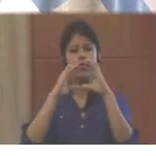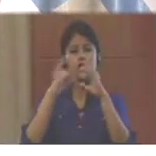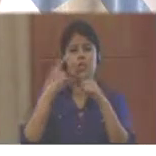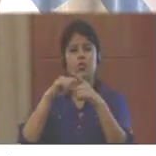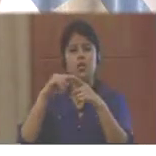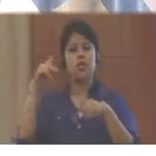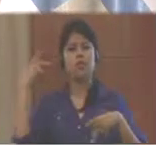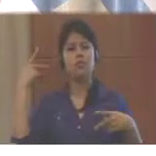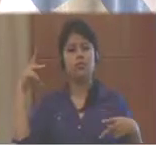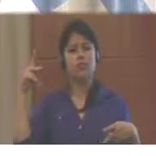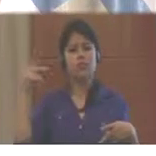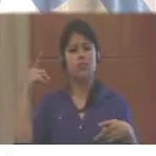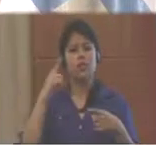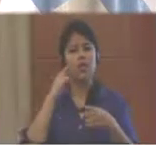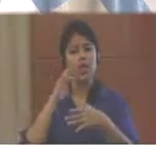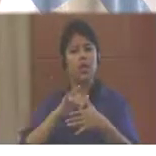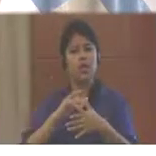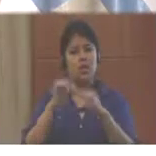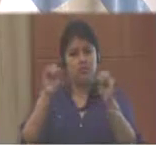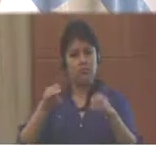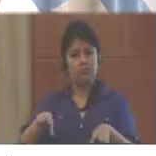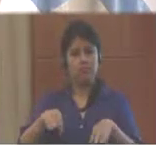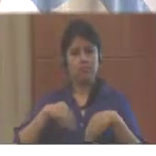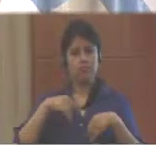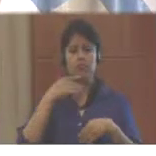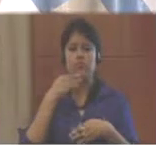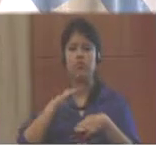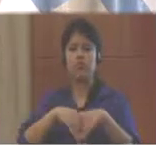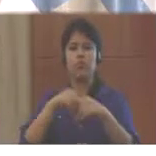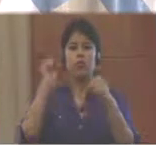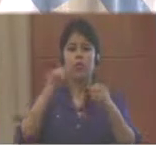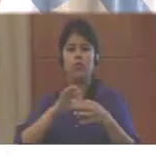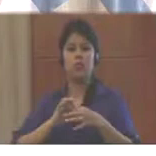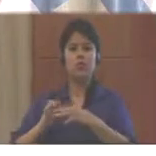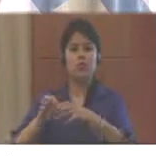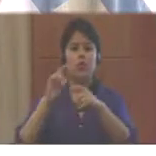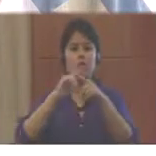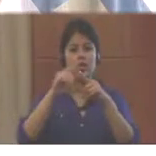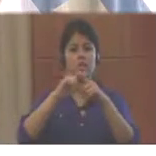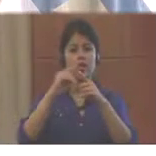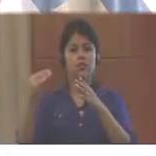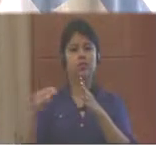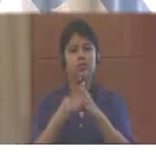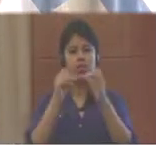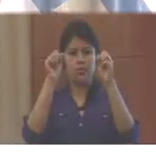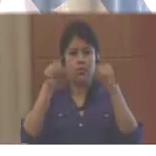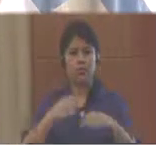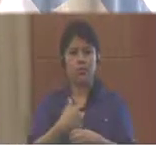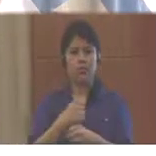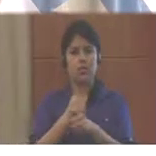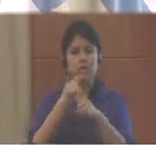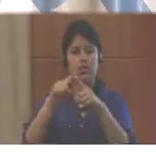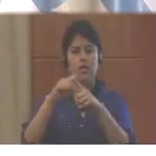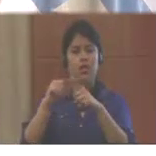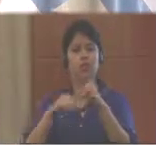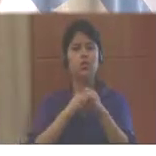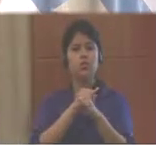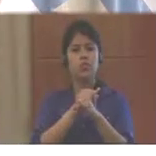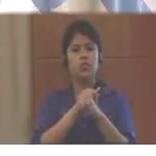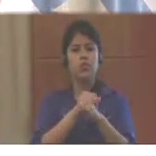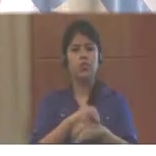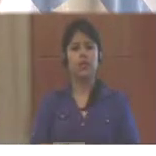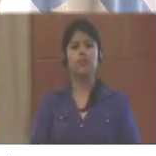communication media in the policies and also helping forge agreements